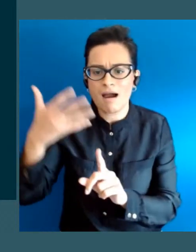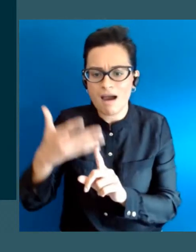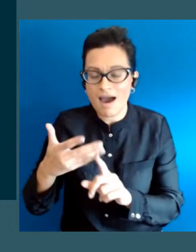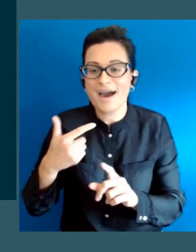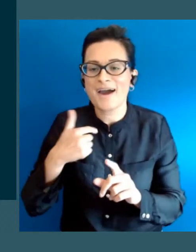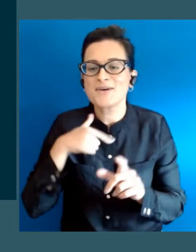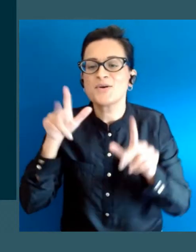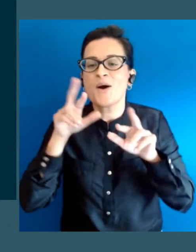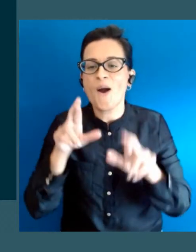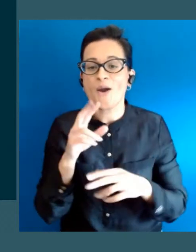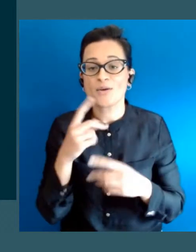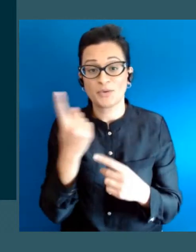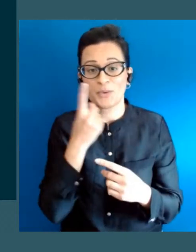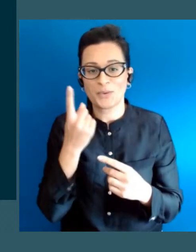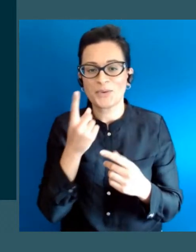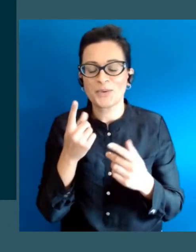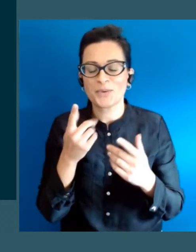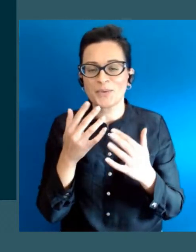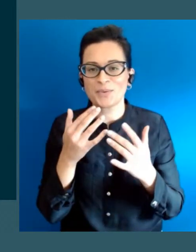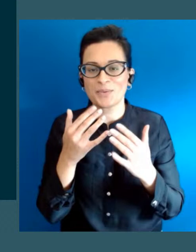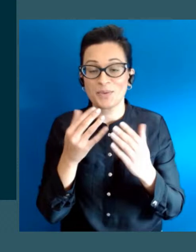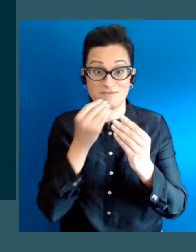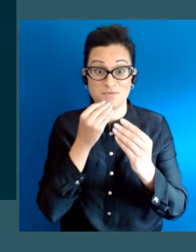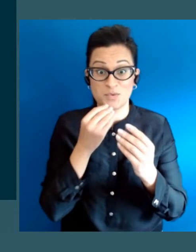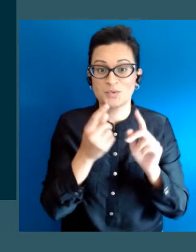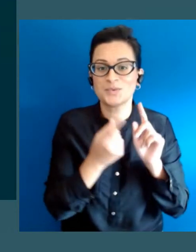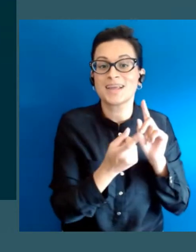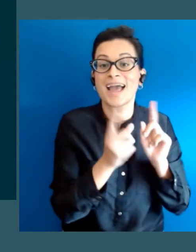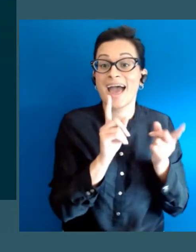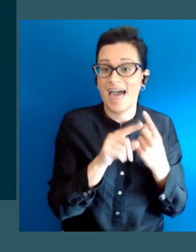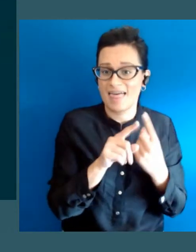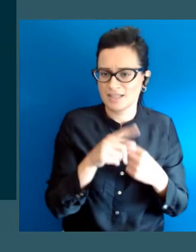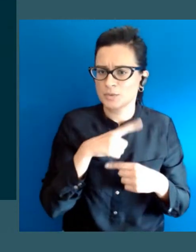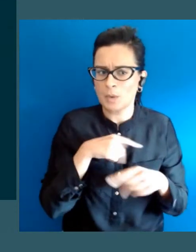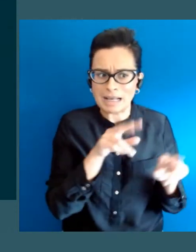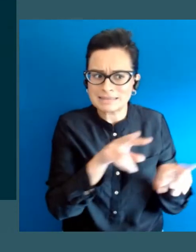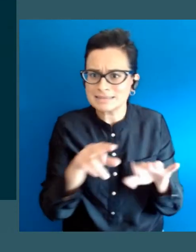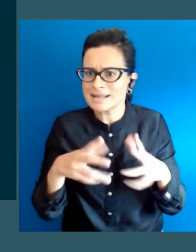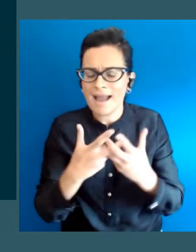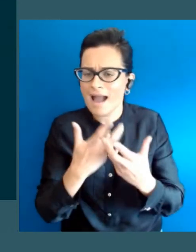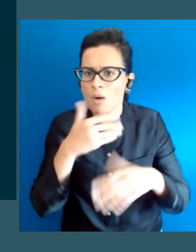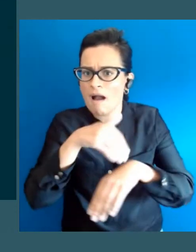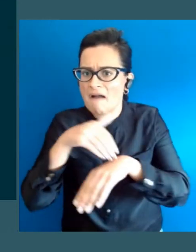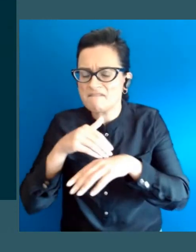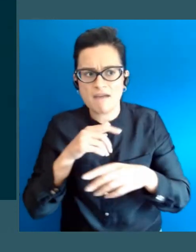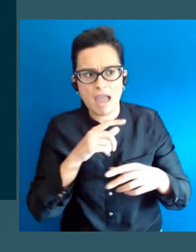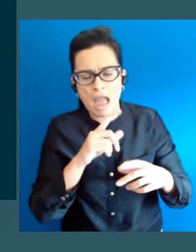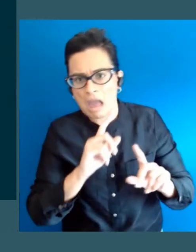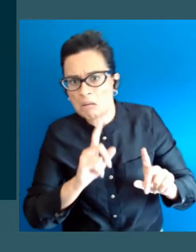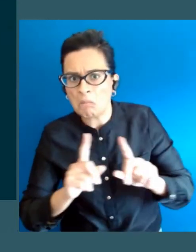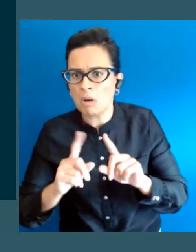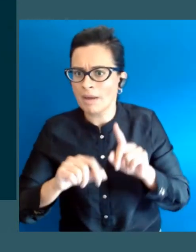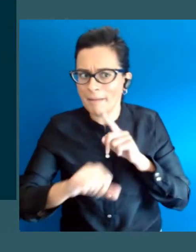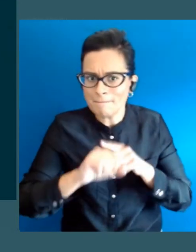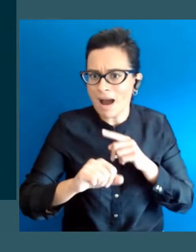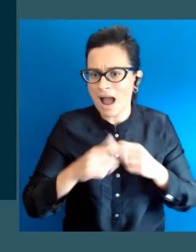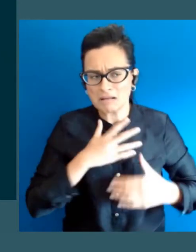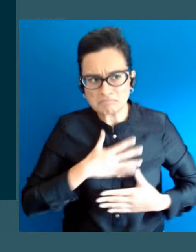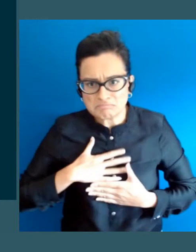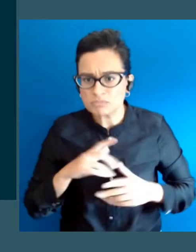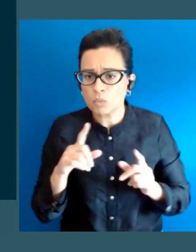heard about how it affects people. So what is what hope is there? What research has been